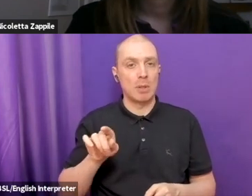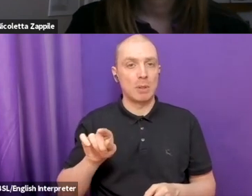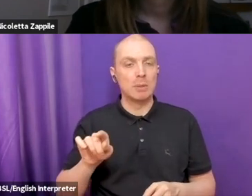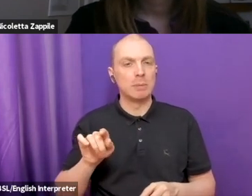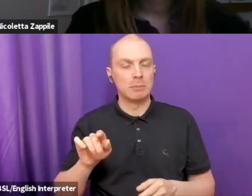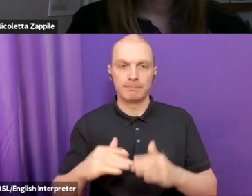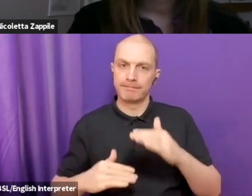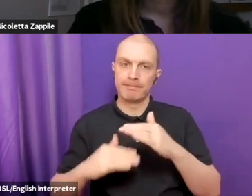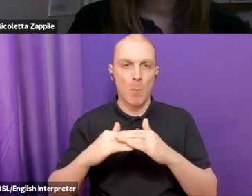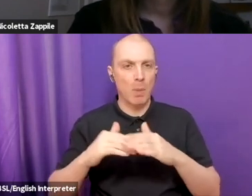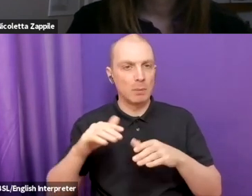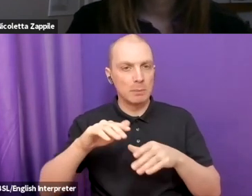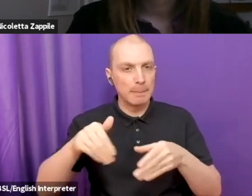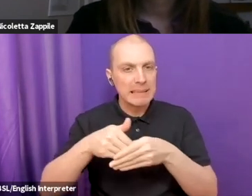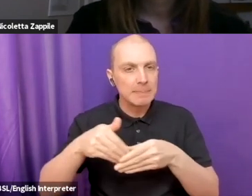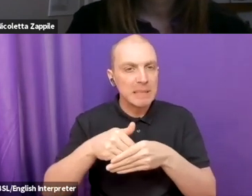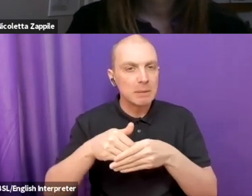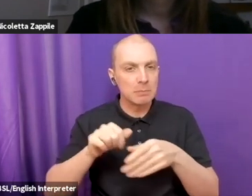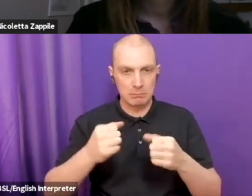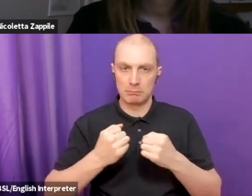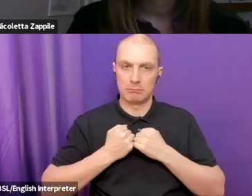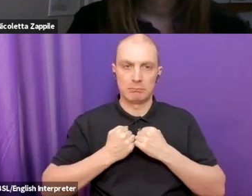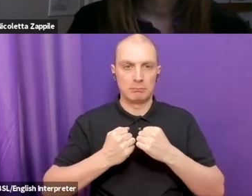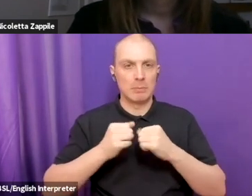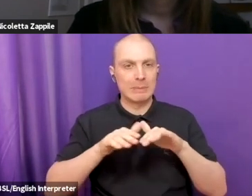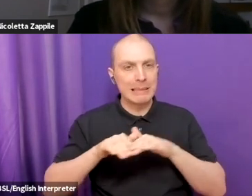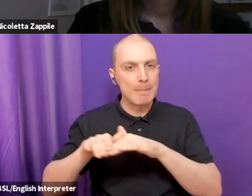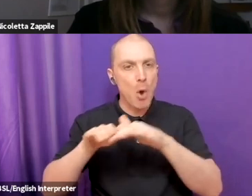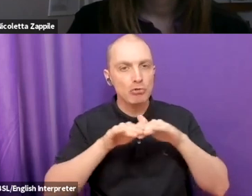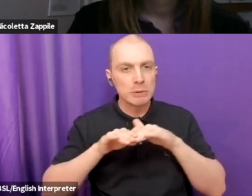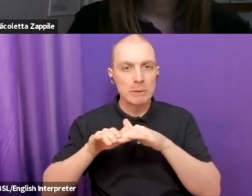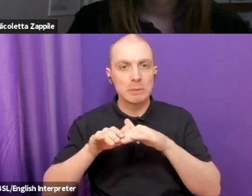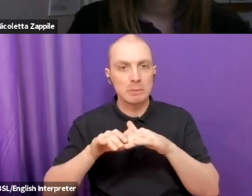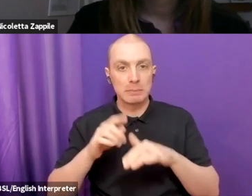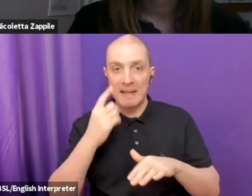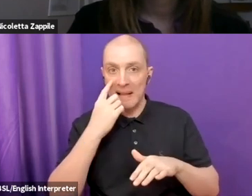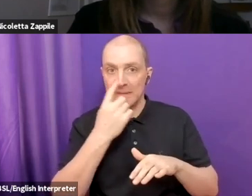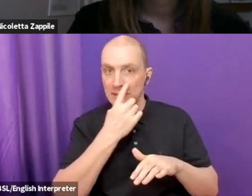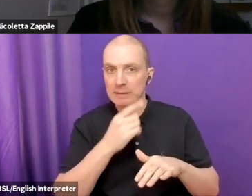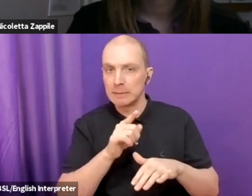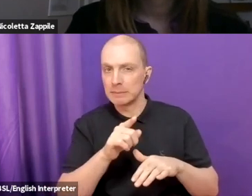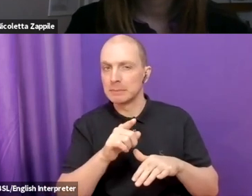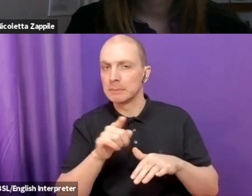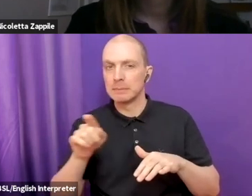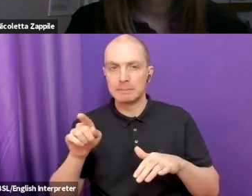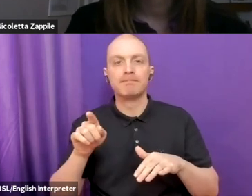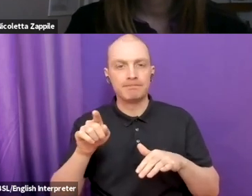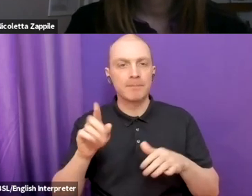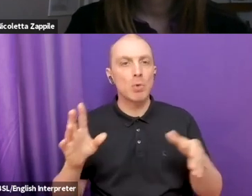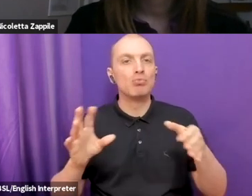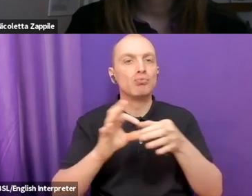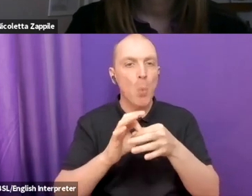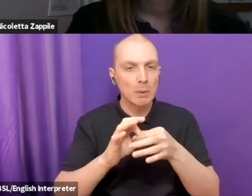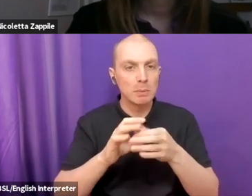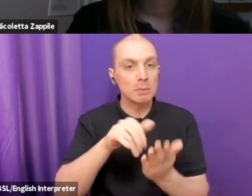participatory democracy, and there is a lot of documentation and evidence that they receive. So joint submissions are very much